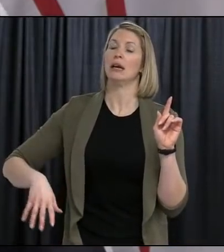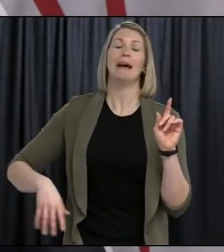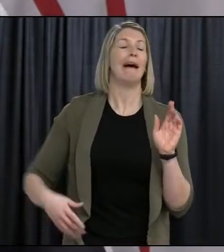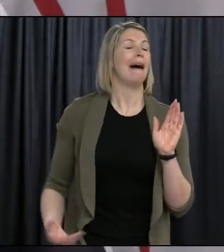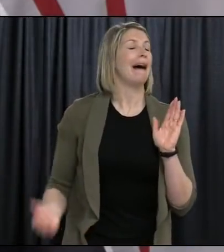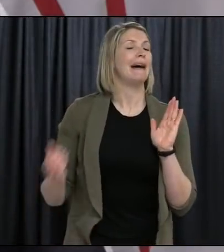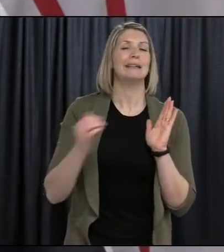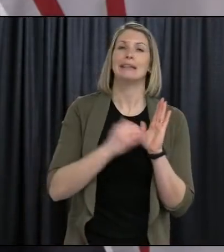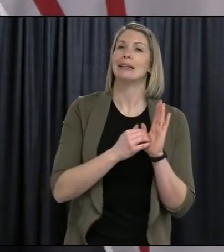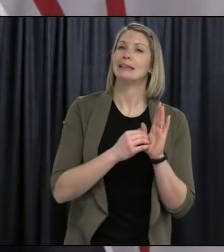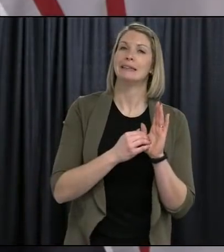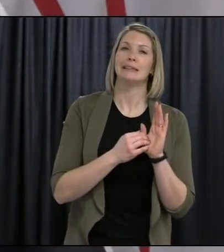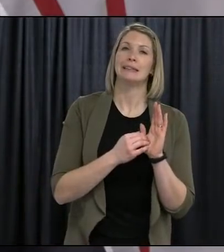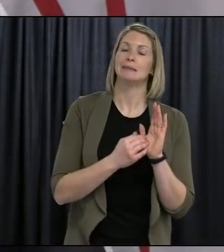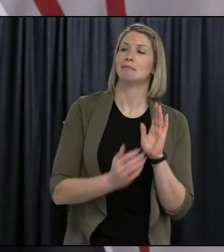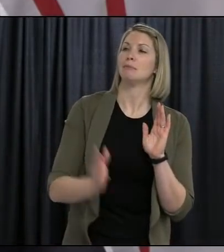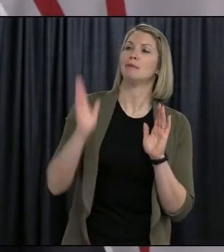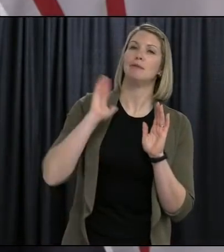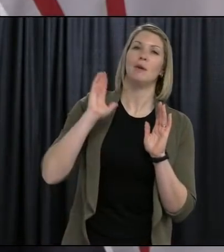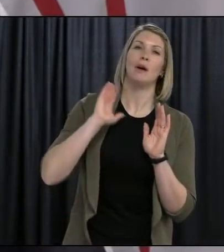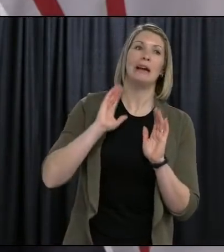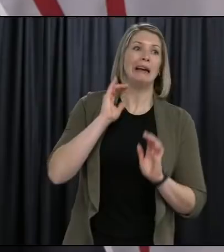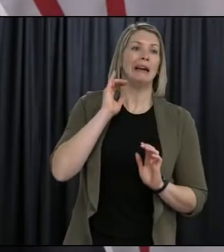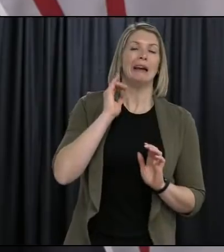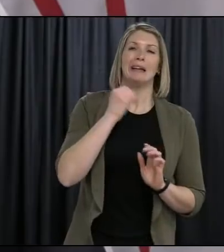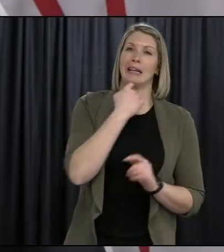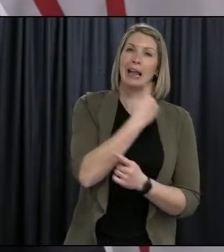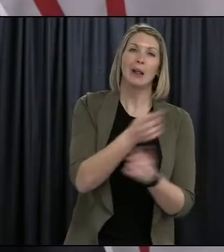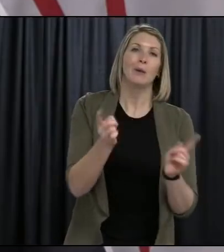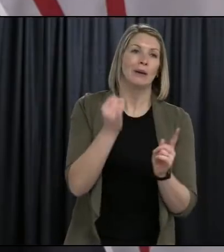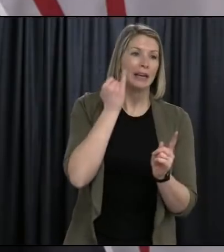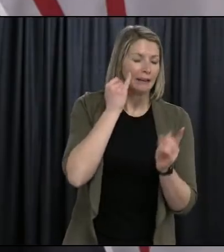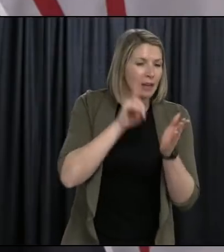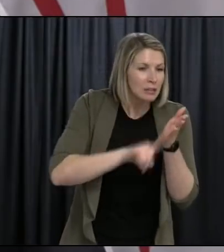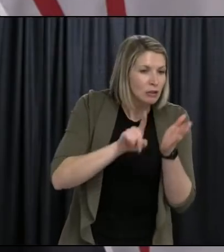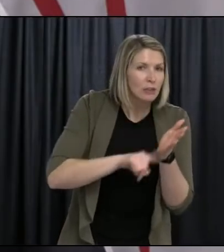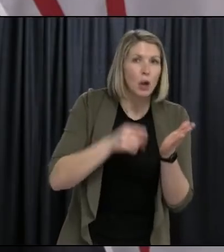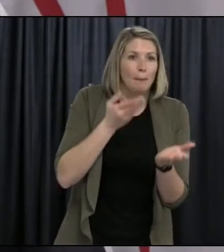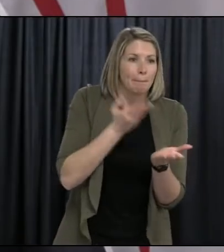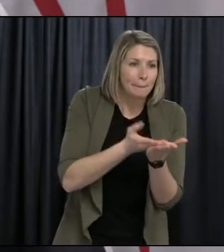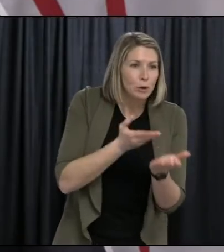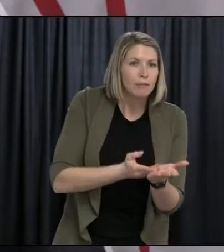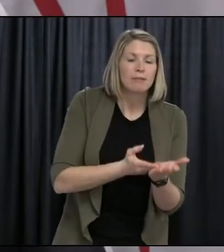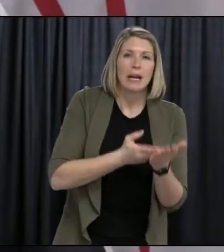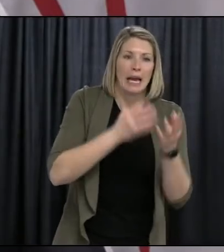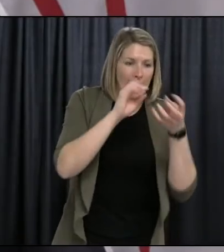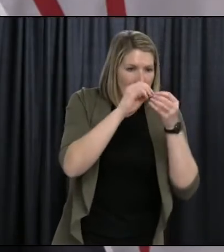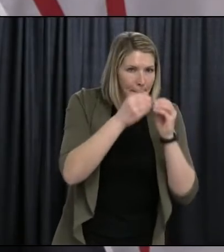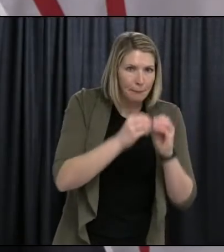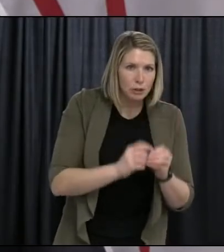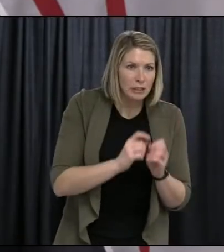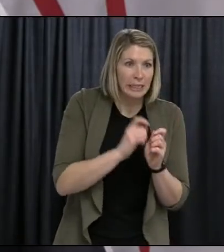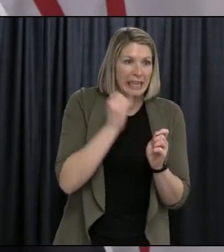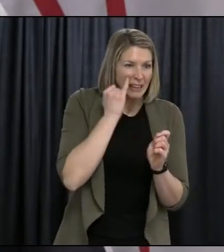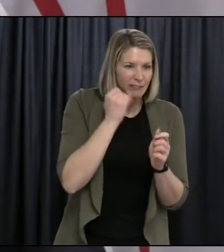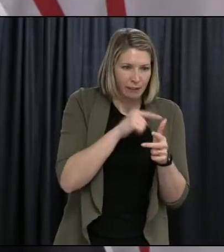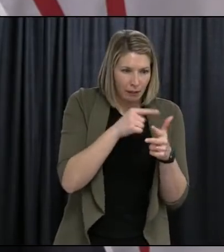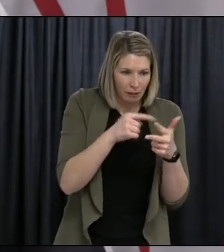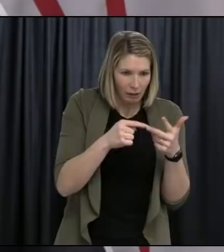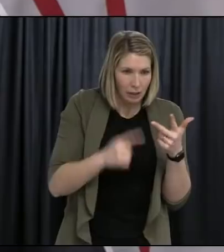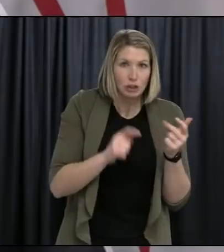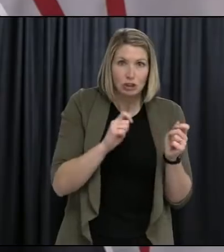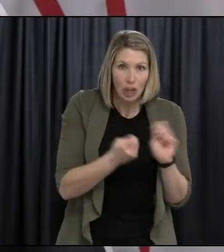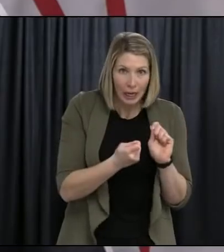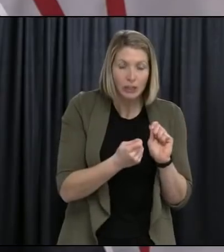beginning, if evidence change and science changes and the epidemiology changes, which it clearly has now at this point, then we have